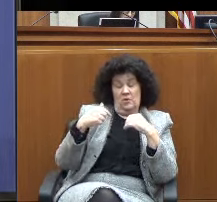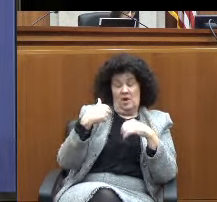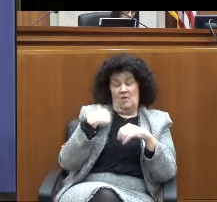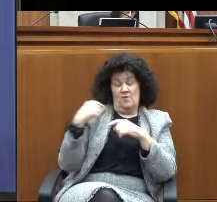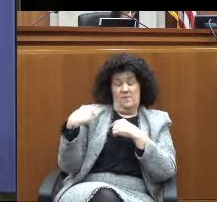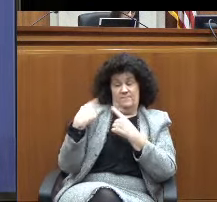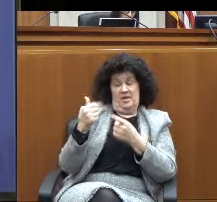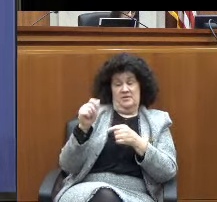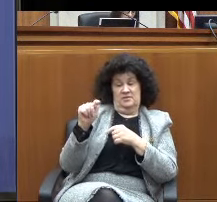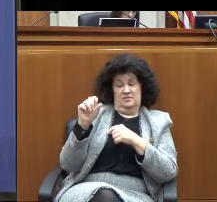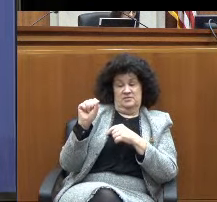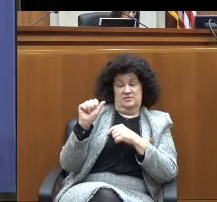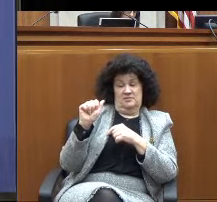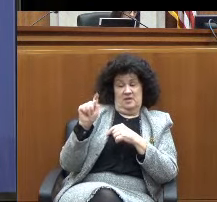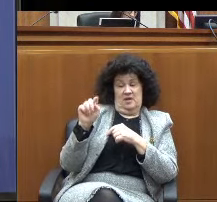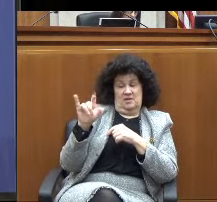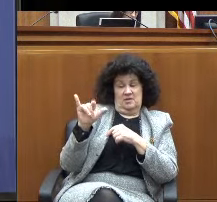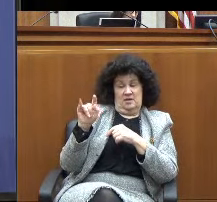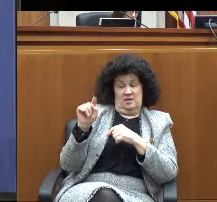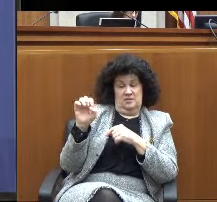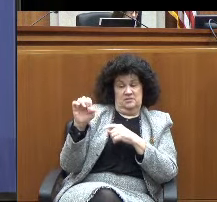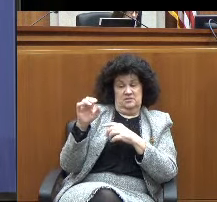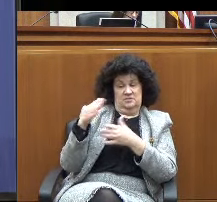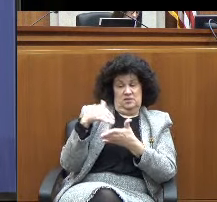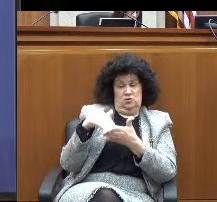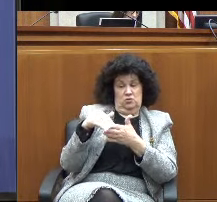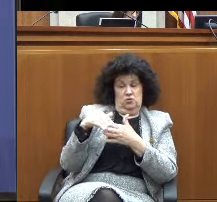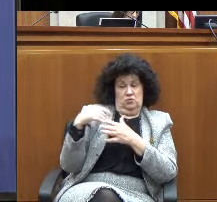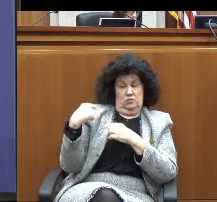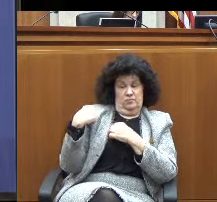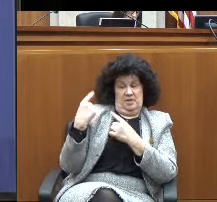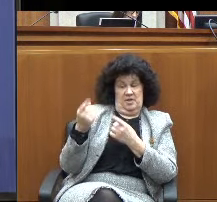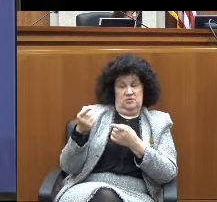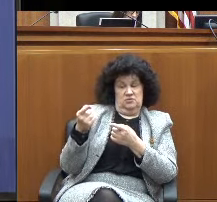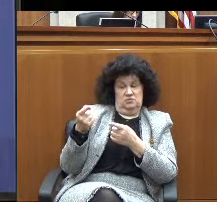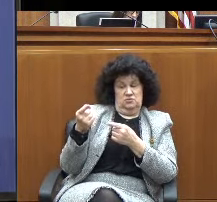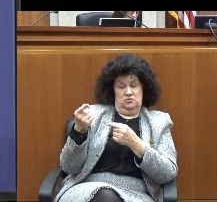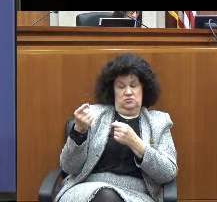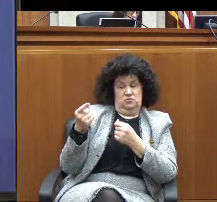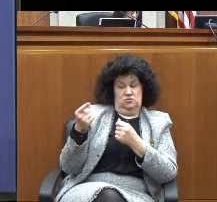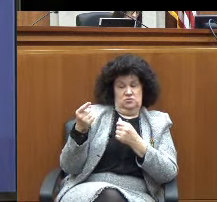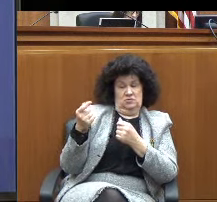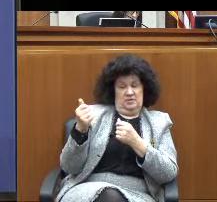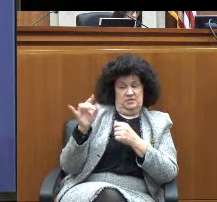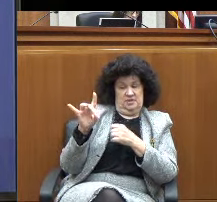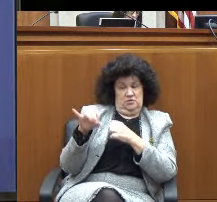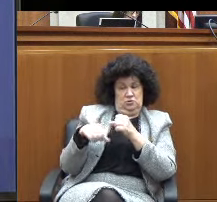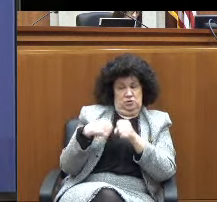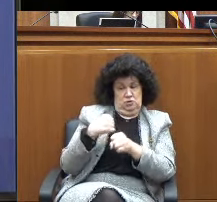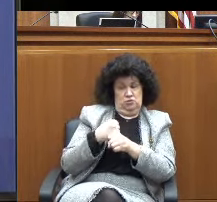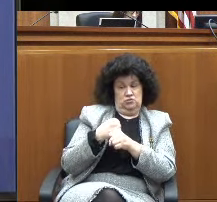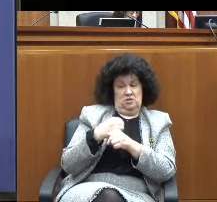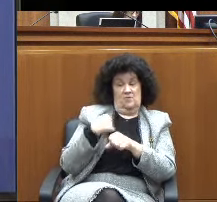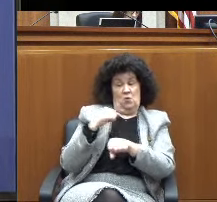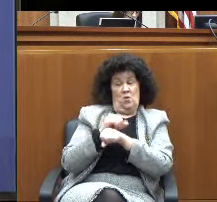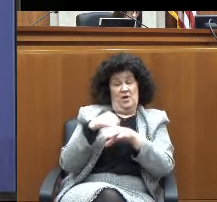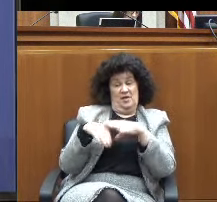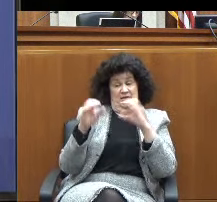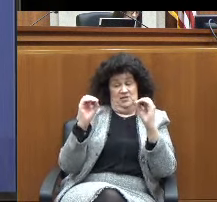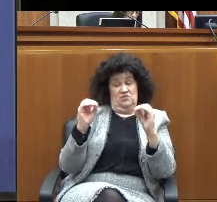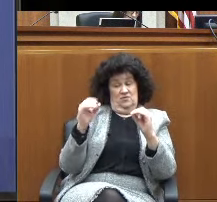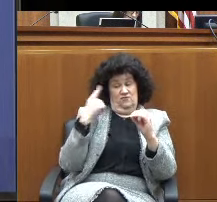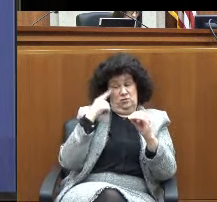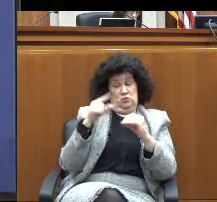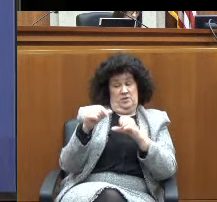years, career education for the last 20 years. I started asking myself, how